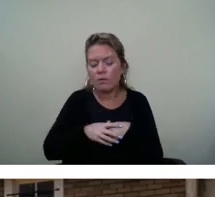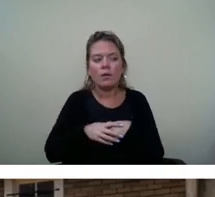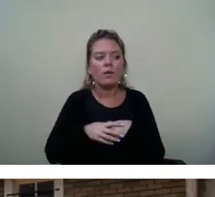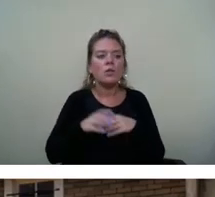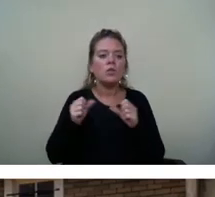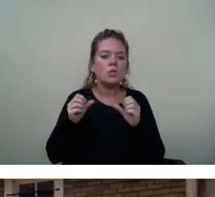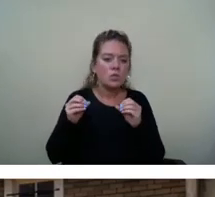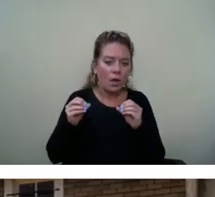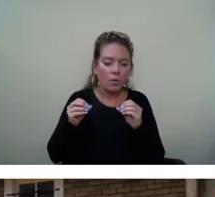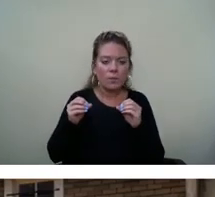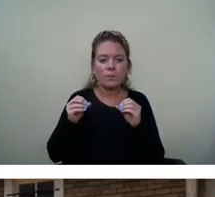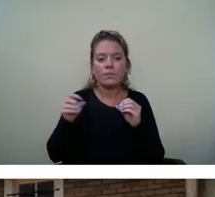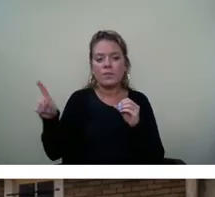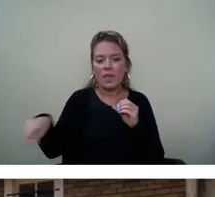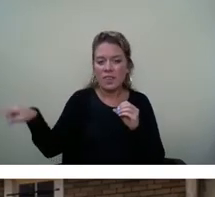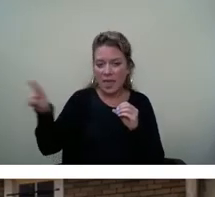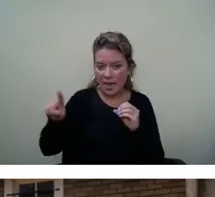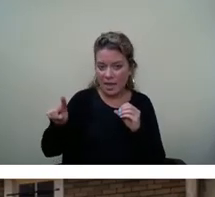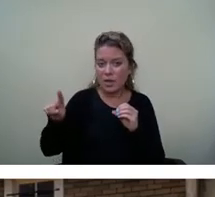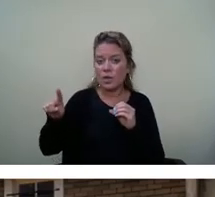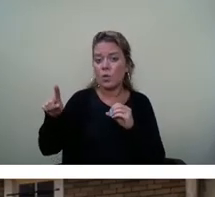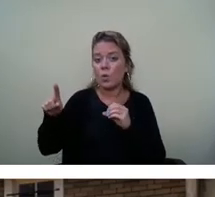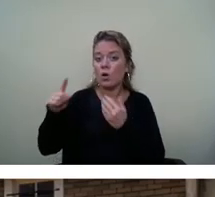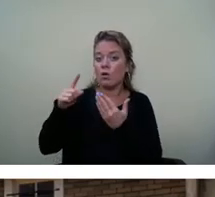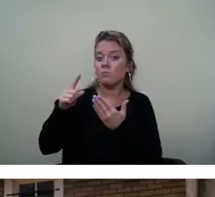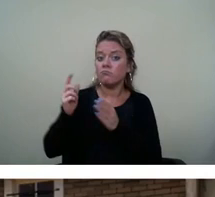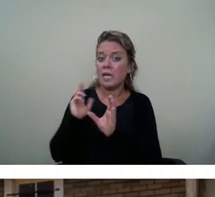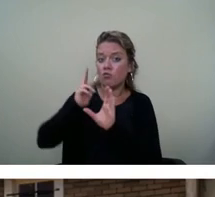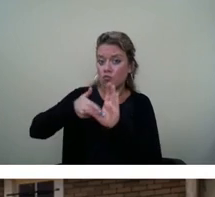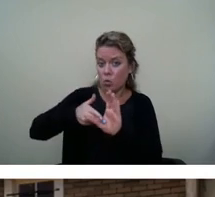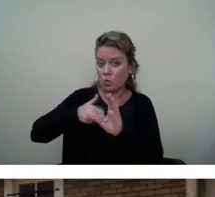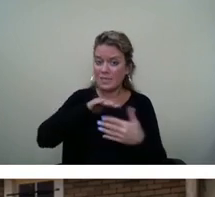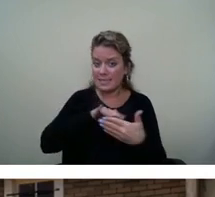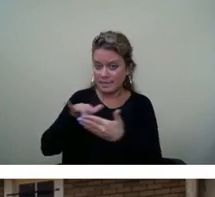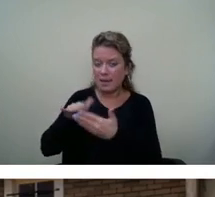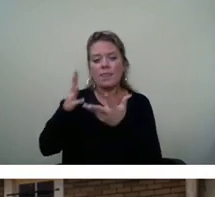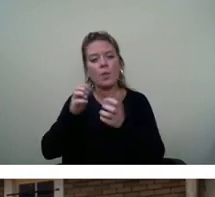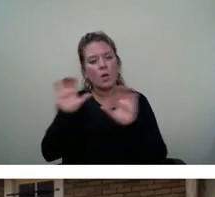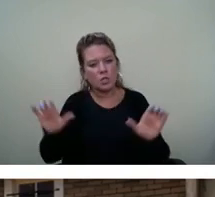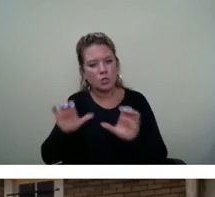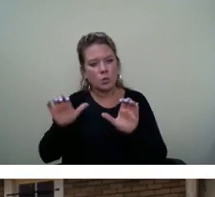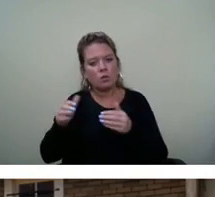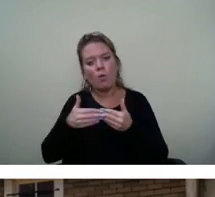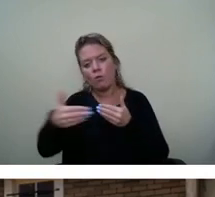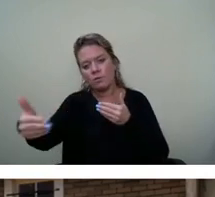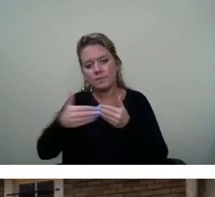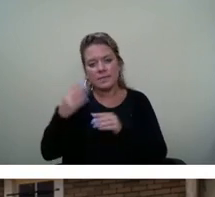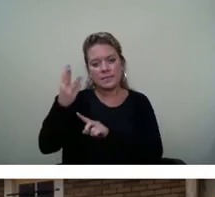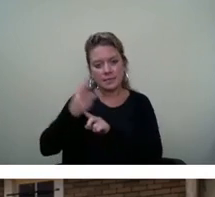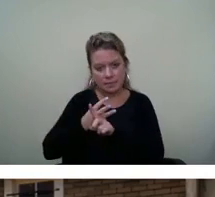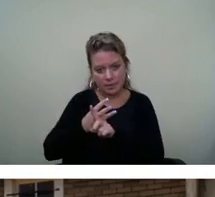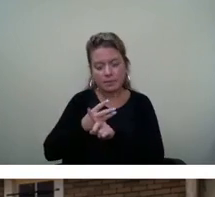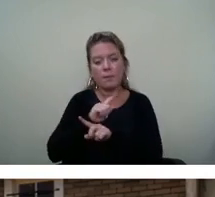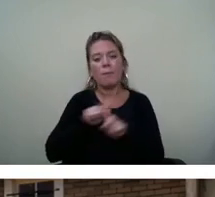And so they were enrolled in this study, and of course, they wanted to do it over 6 months, but